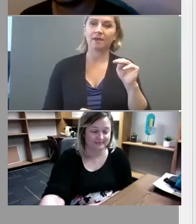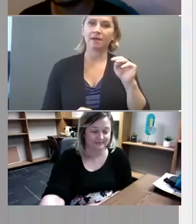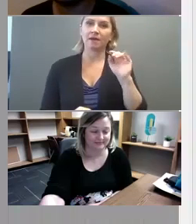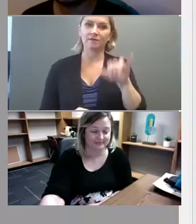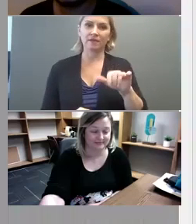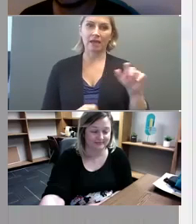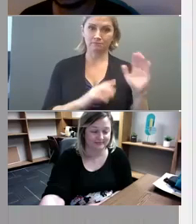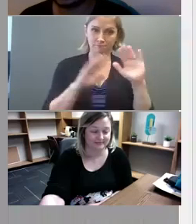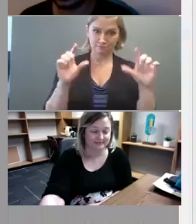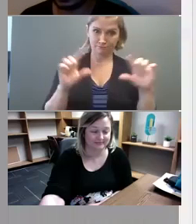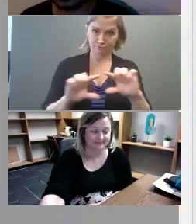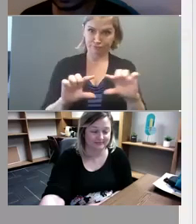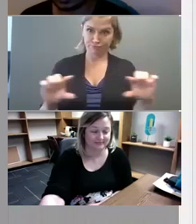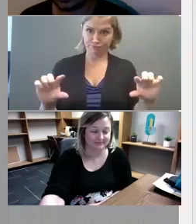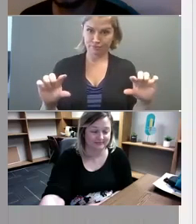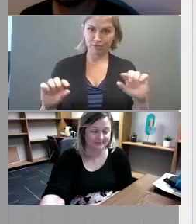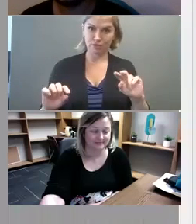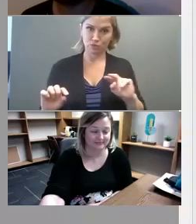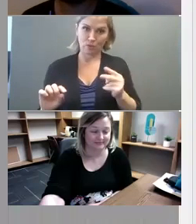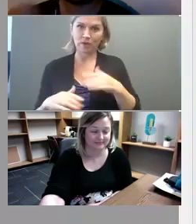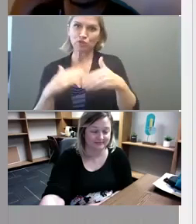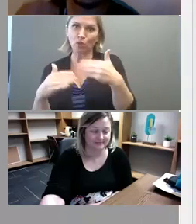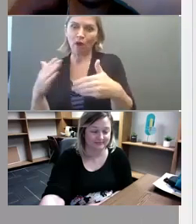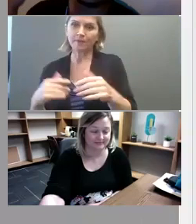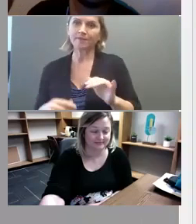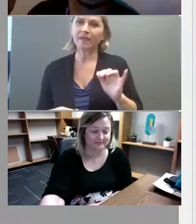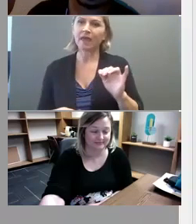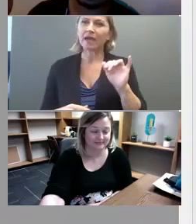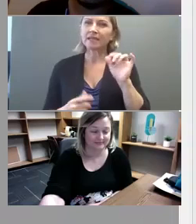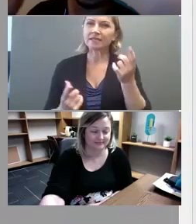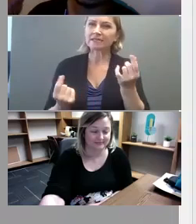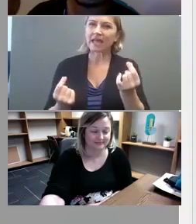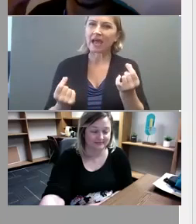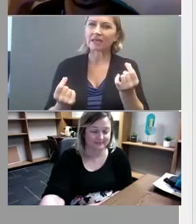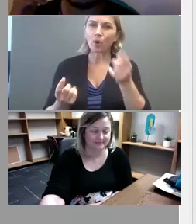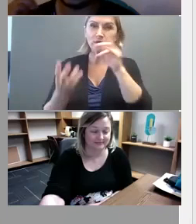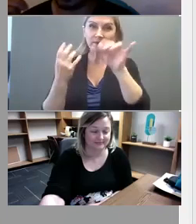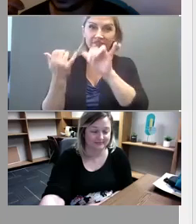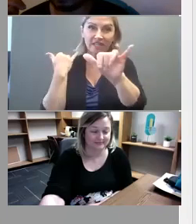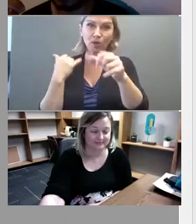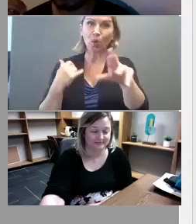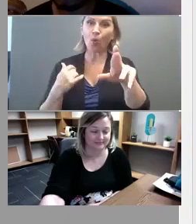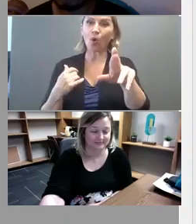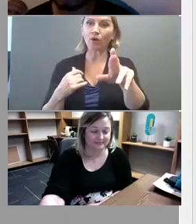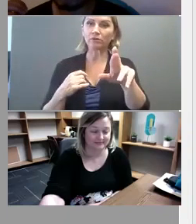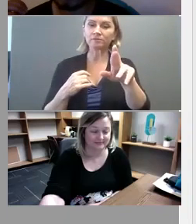plus 3 by 16 squared and so on, does this tend to infinity or would this tend to a fixed point